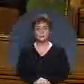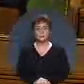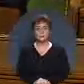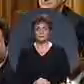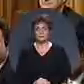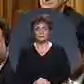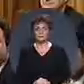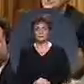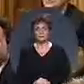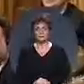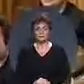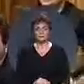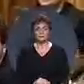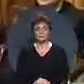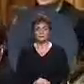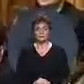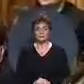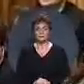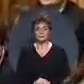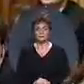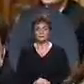The Honourable Minister of Labour.